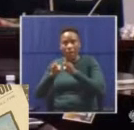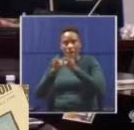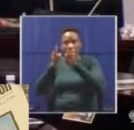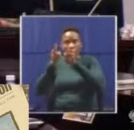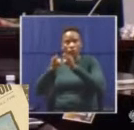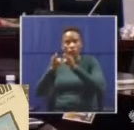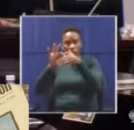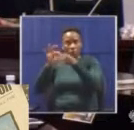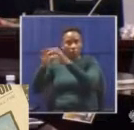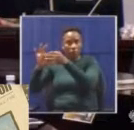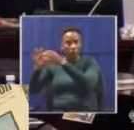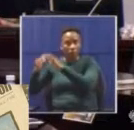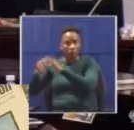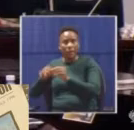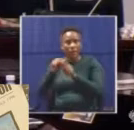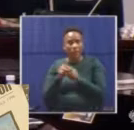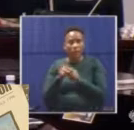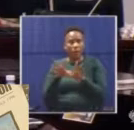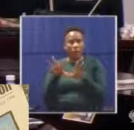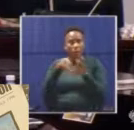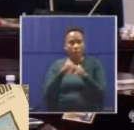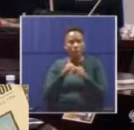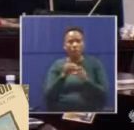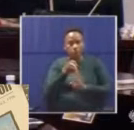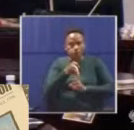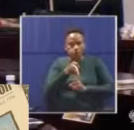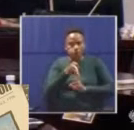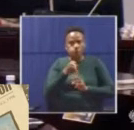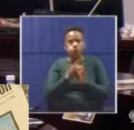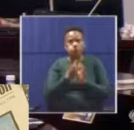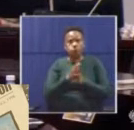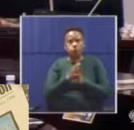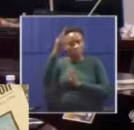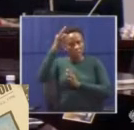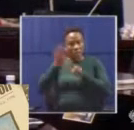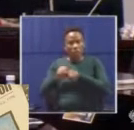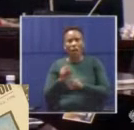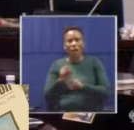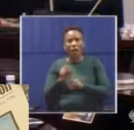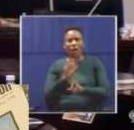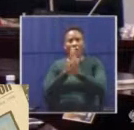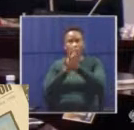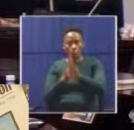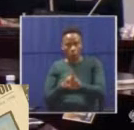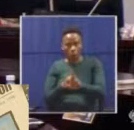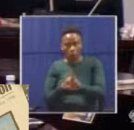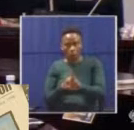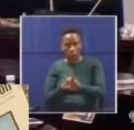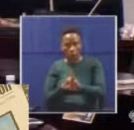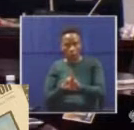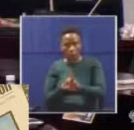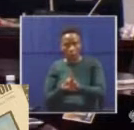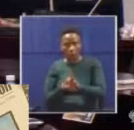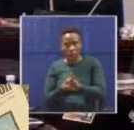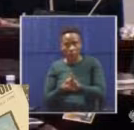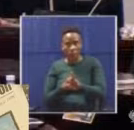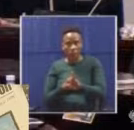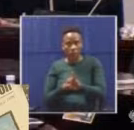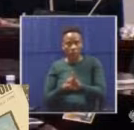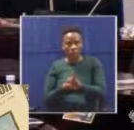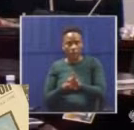and that is transpired in the state capture report about the South China Rail and the locomotive deal, is it